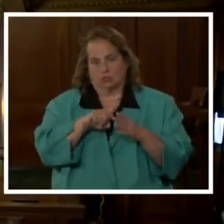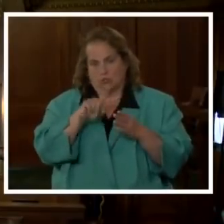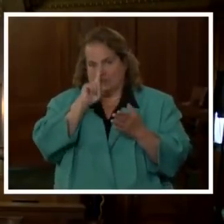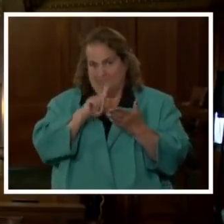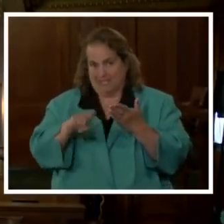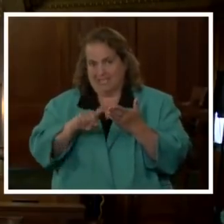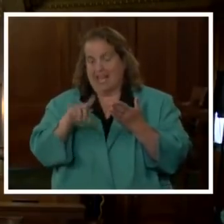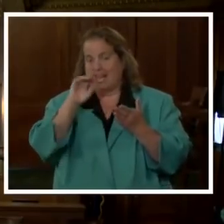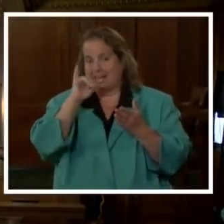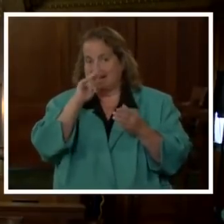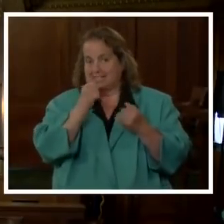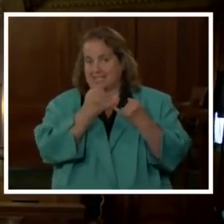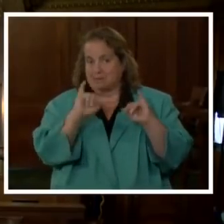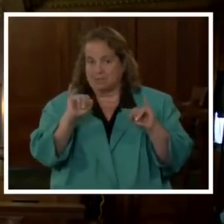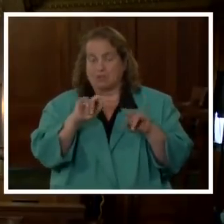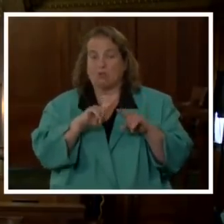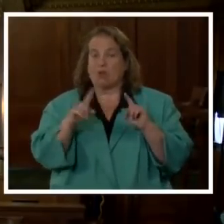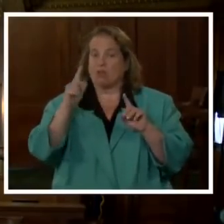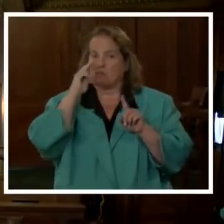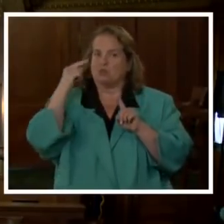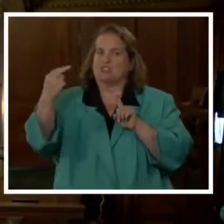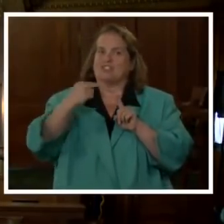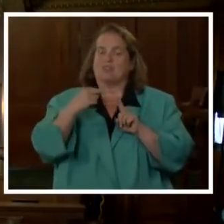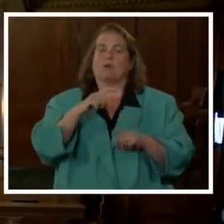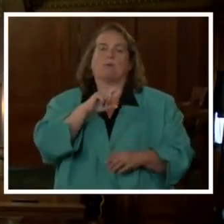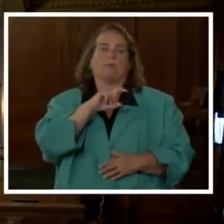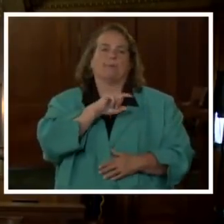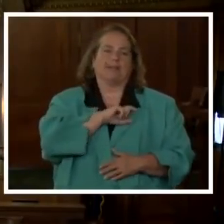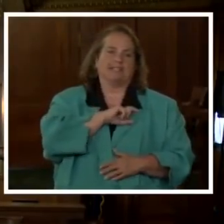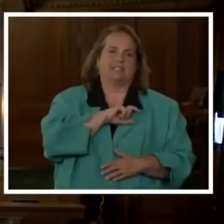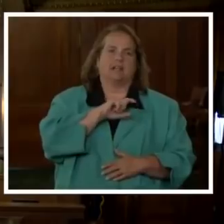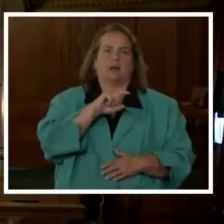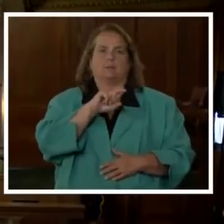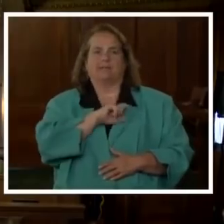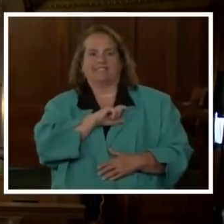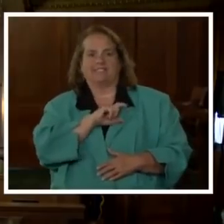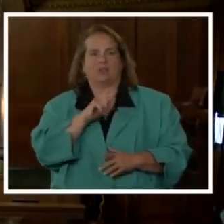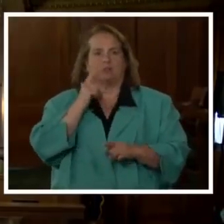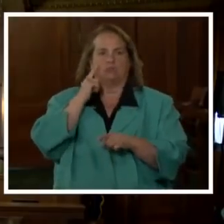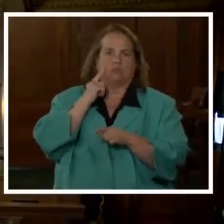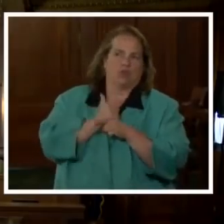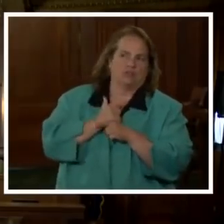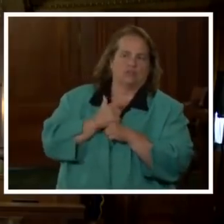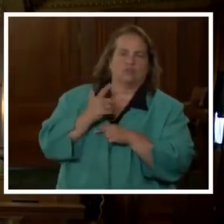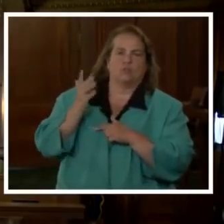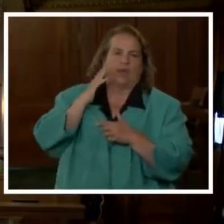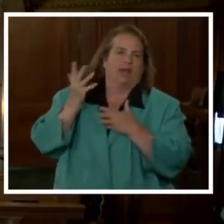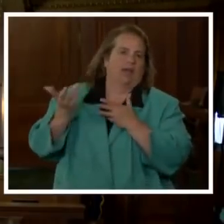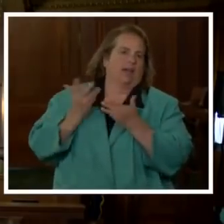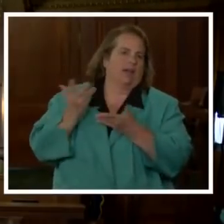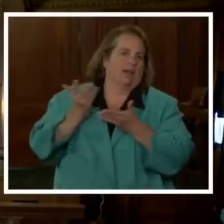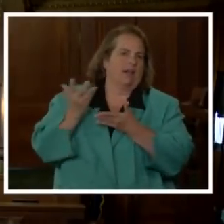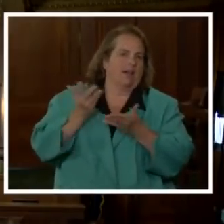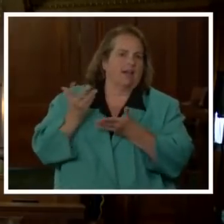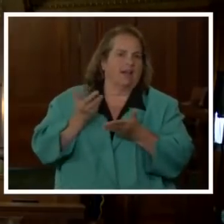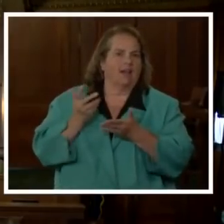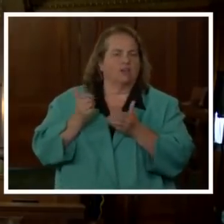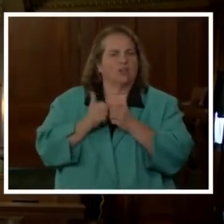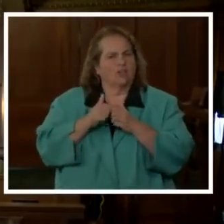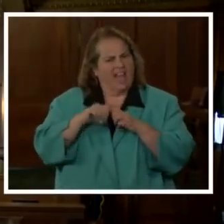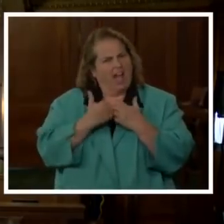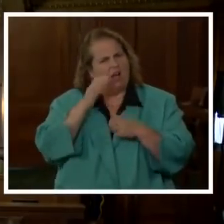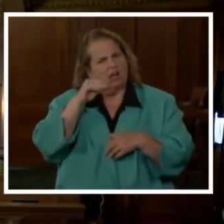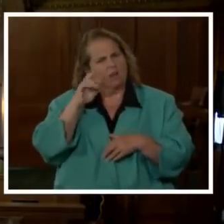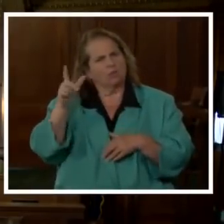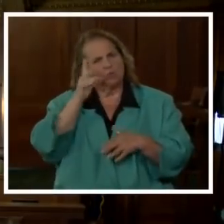know, police officers feel they're banding together across agencies. Why do people should trust that, and